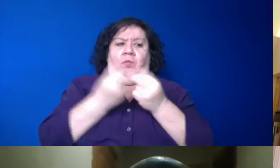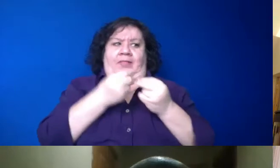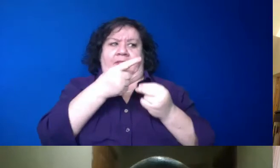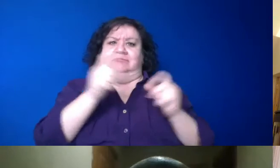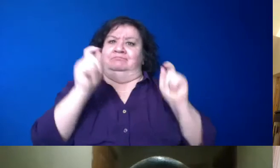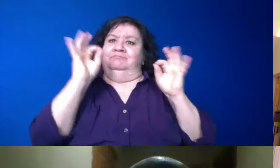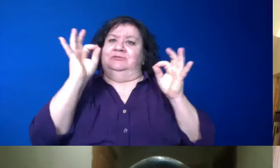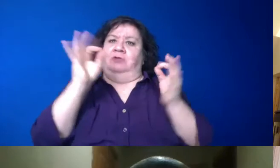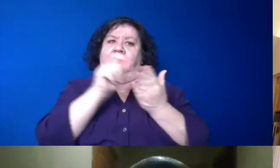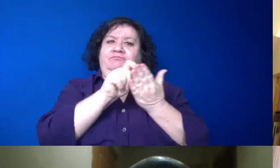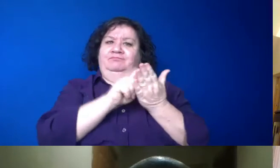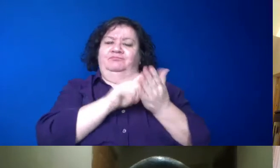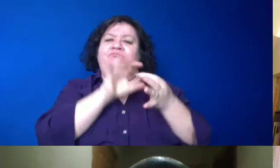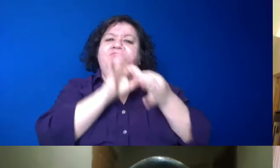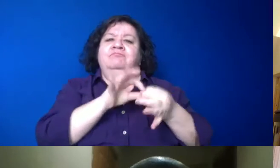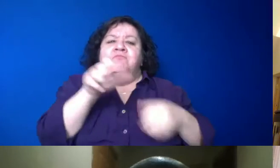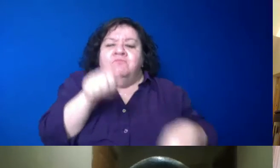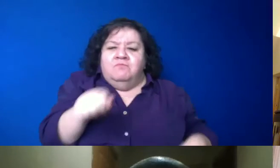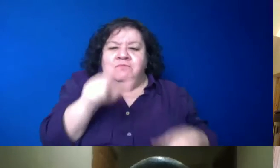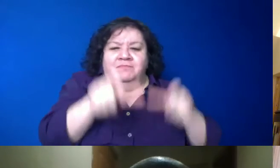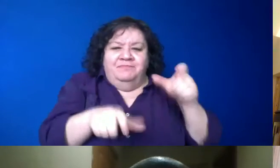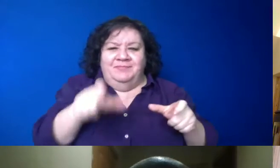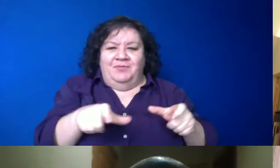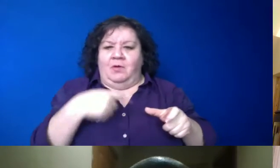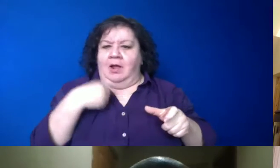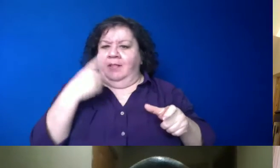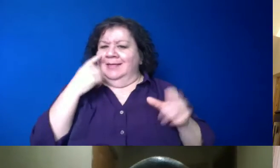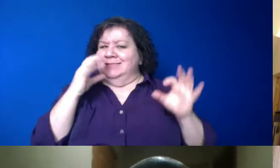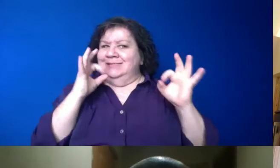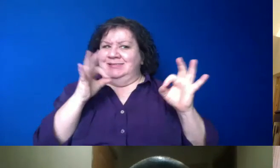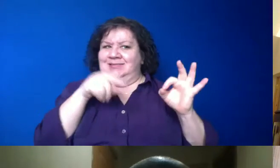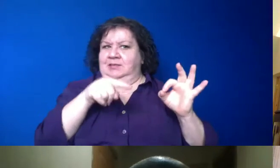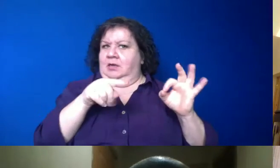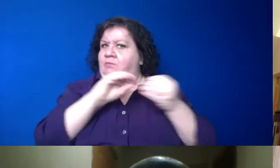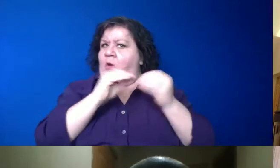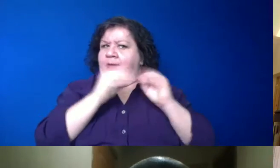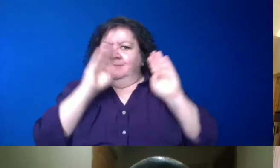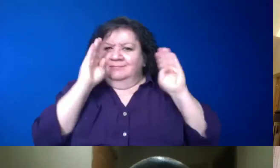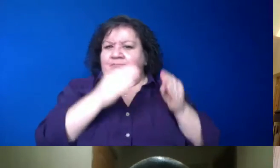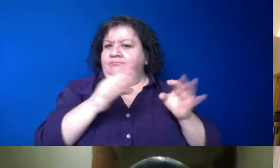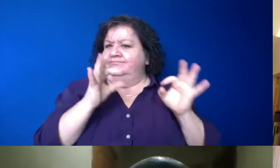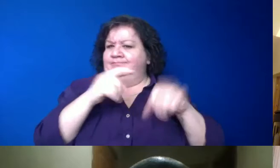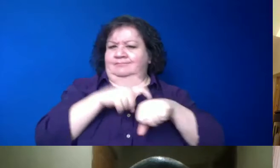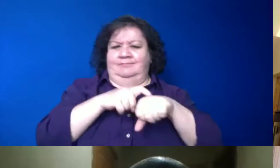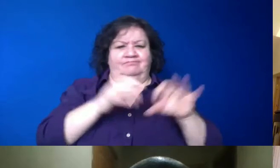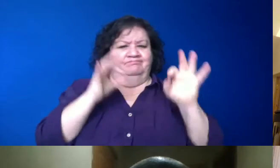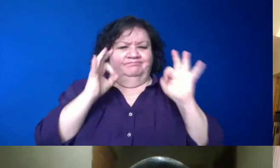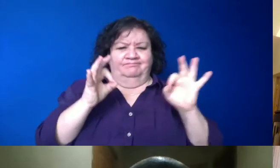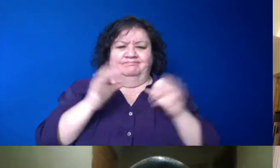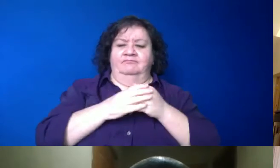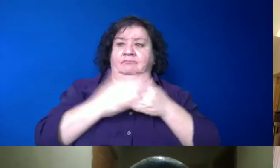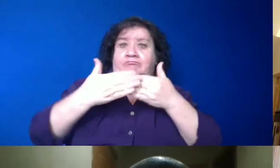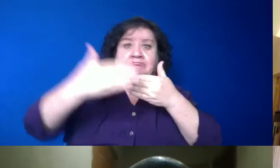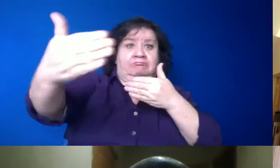so, but that awaits to be seen. I'm also very interested in Indigenous people